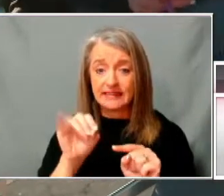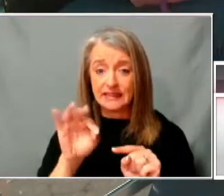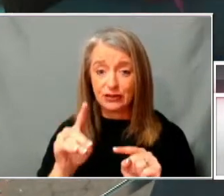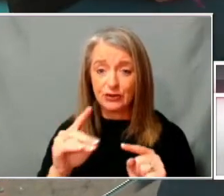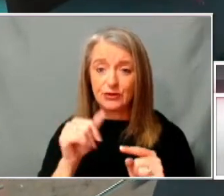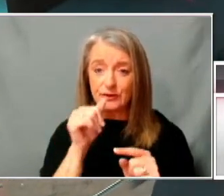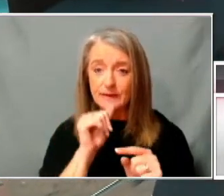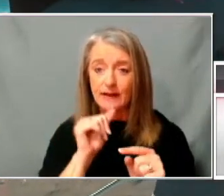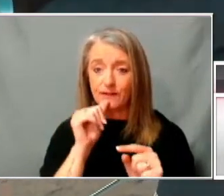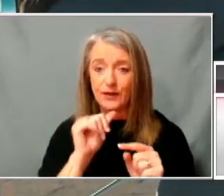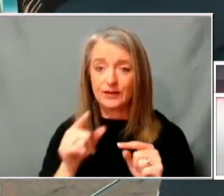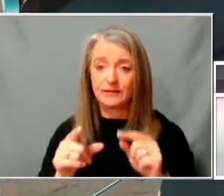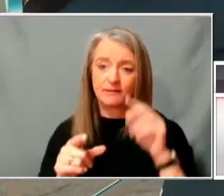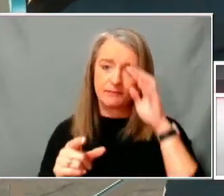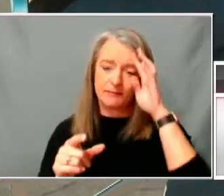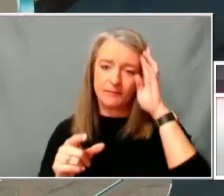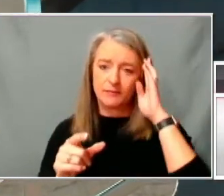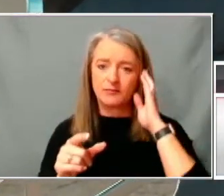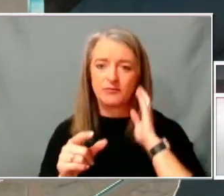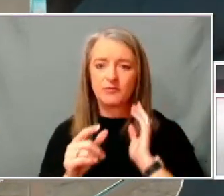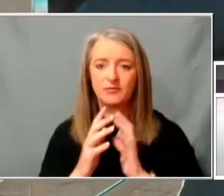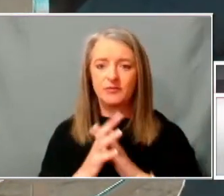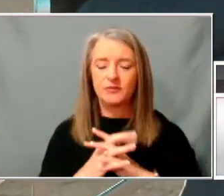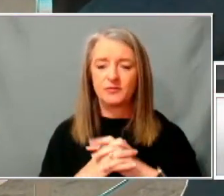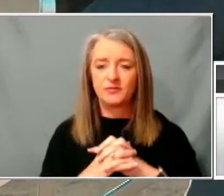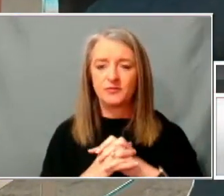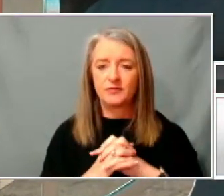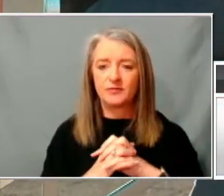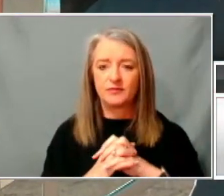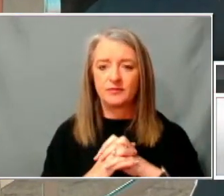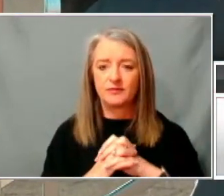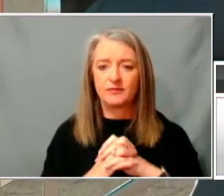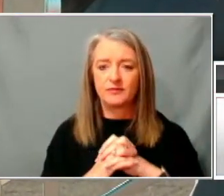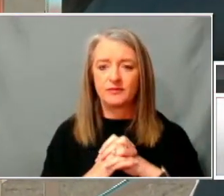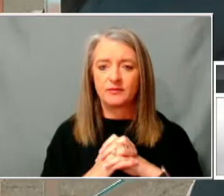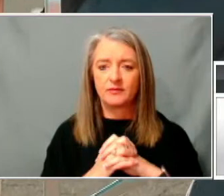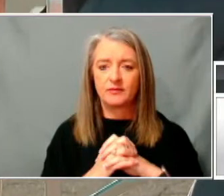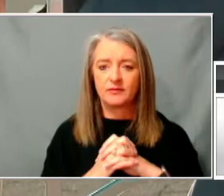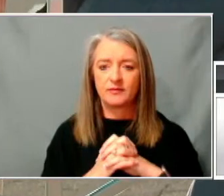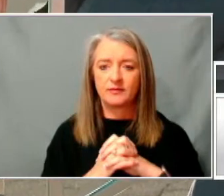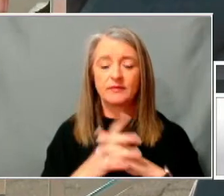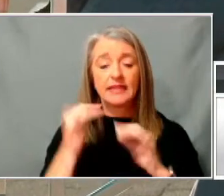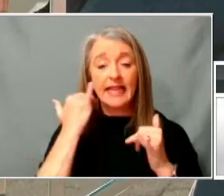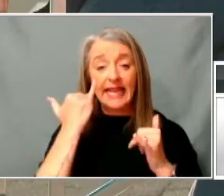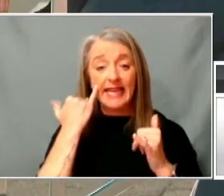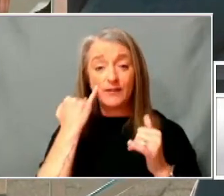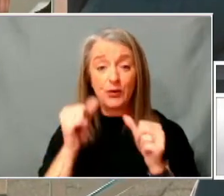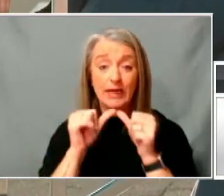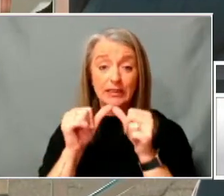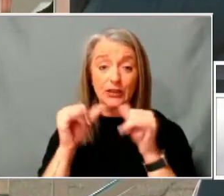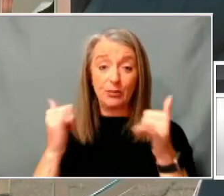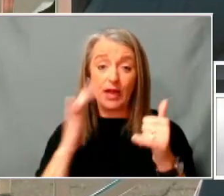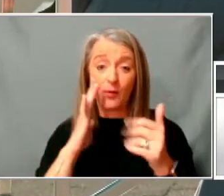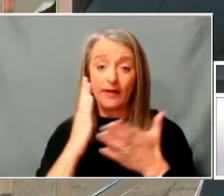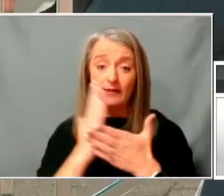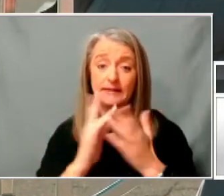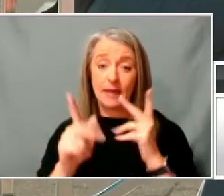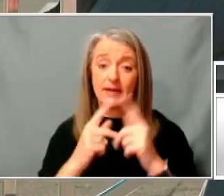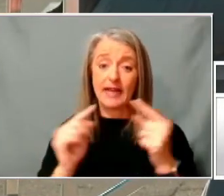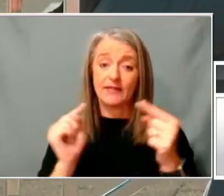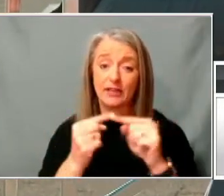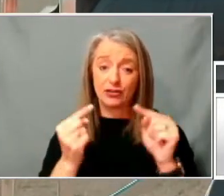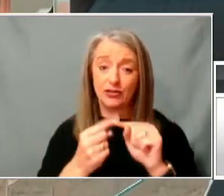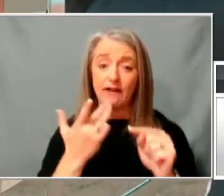you suffer, right? I think unfortunately it's pretty much inevitable. I guess. You play long enough, you're going to have some kind of injuries. But I've been very lucky. I